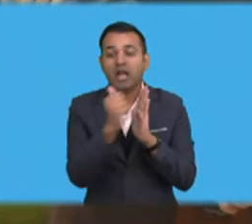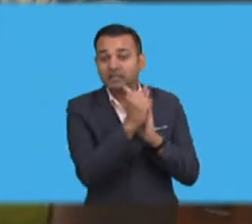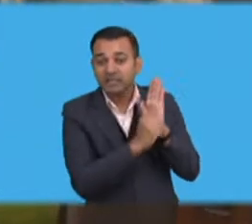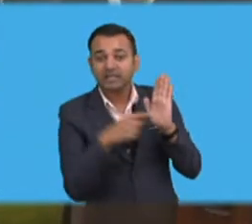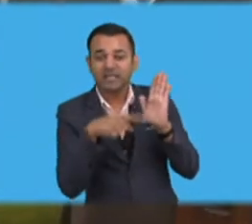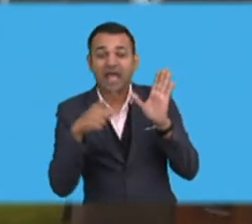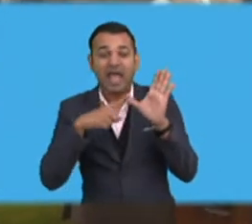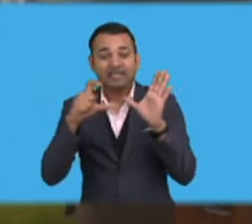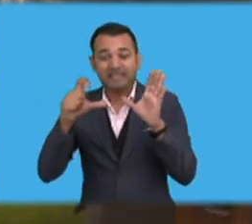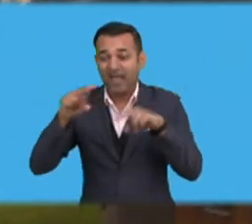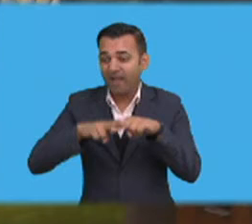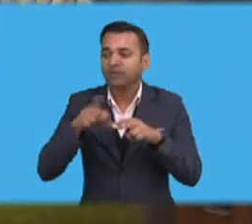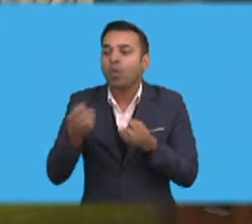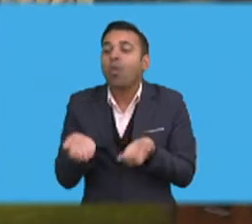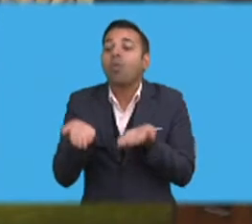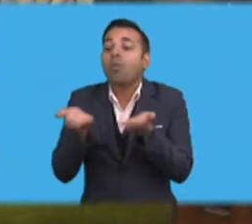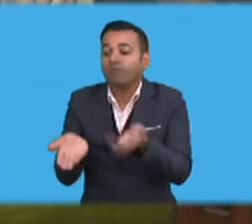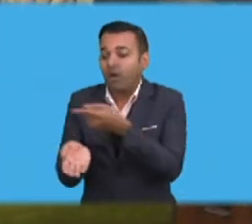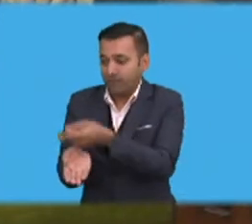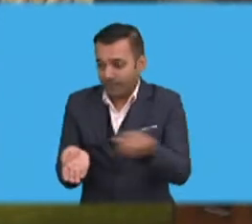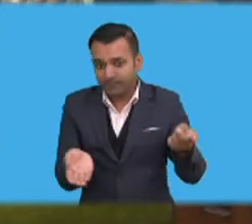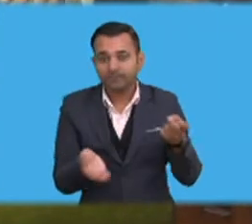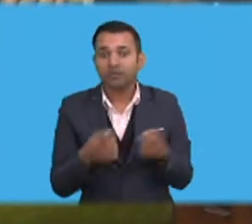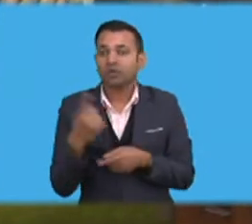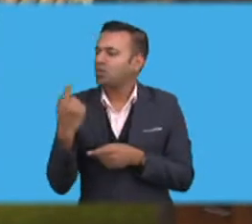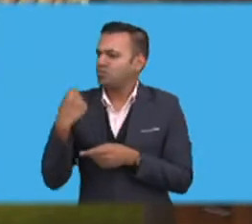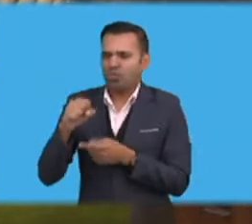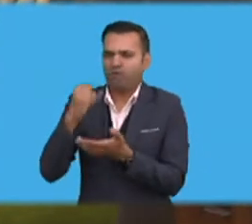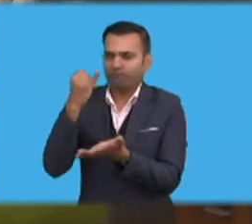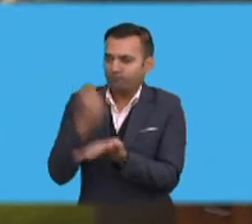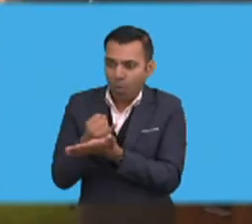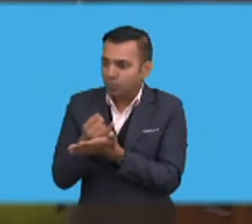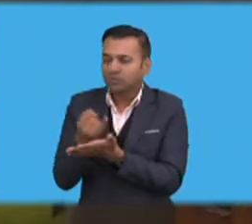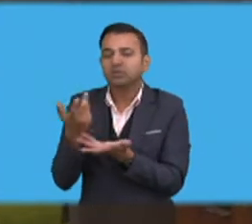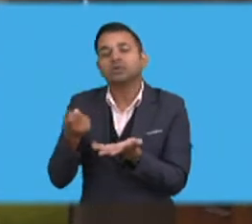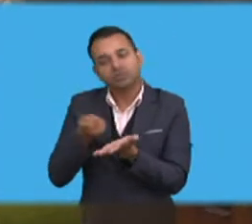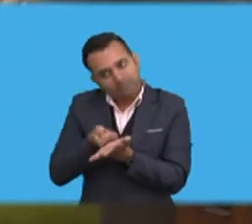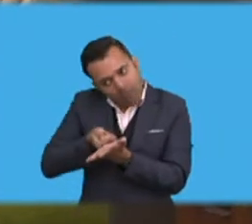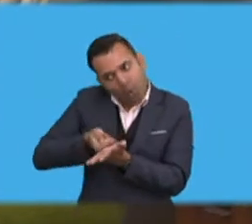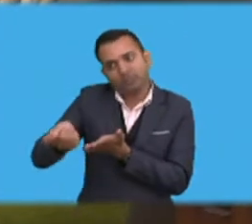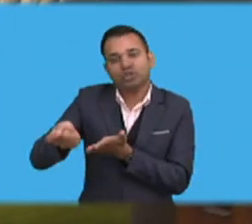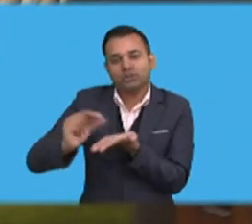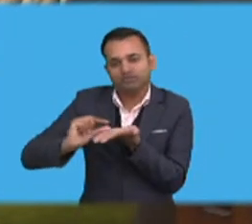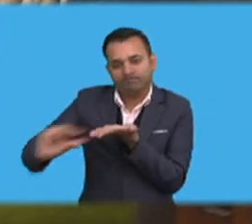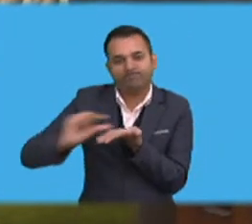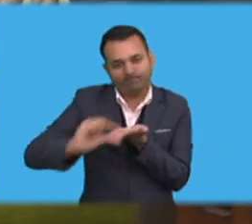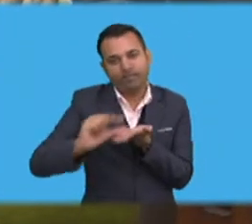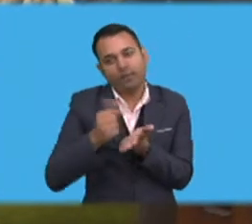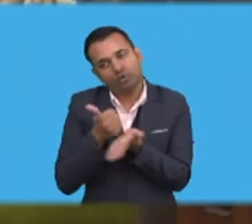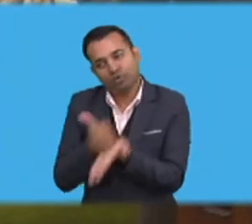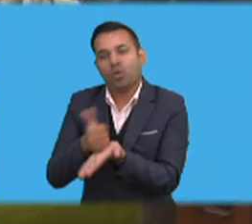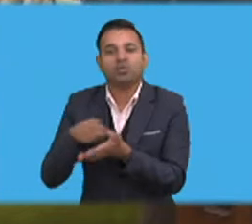a no-fault compensation scheme, whereby victims of accidents will be compensated without having to prove fault or